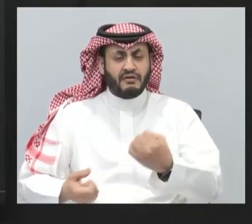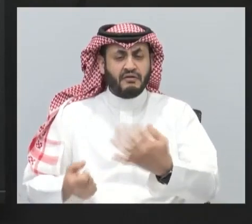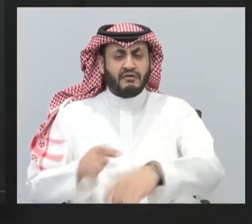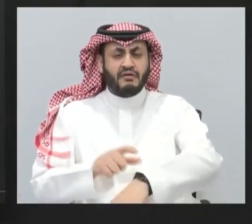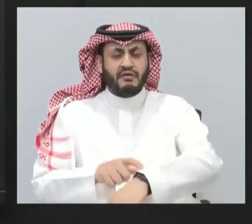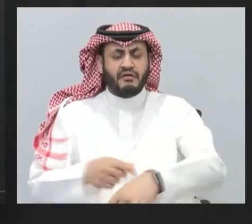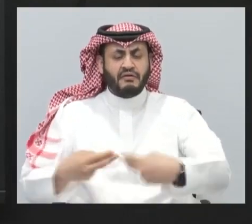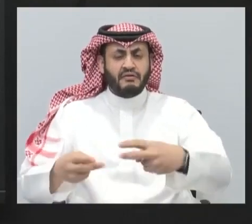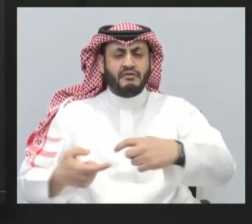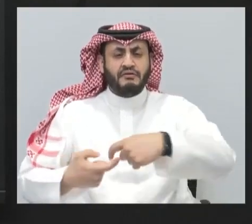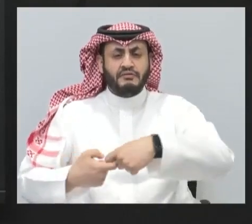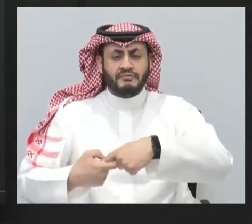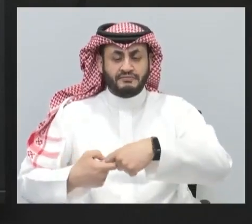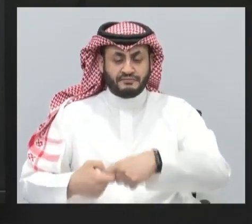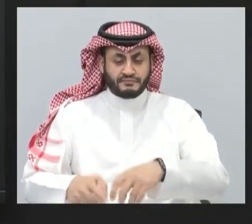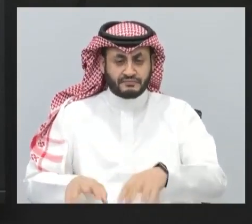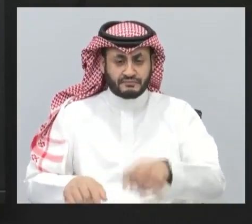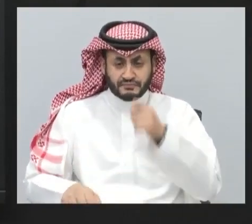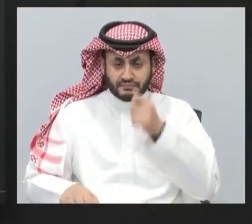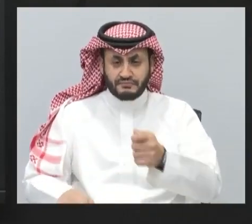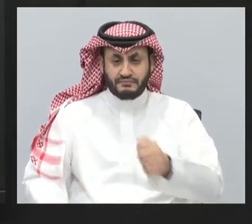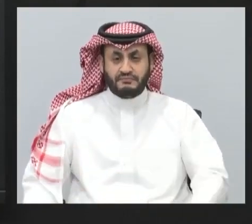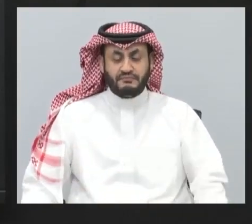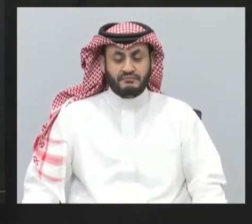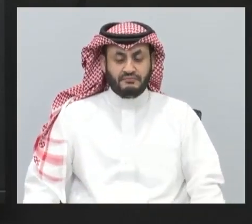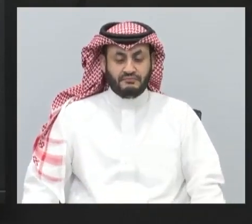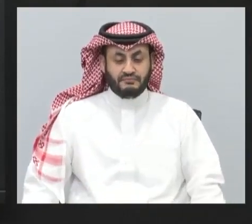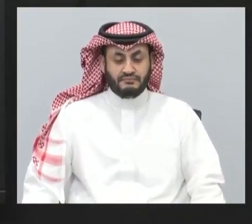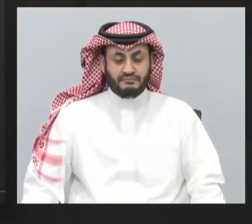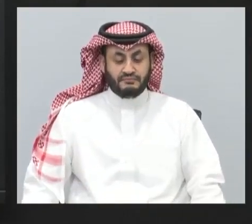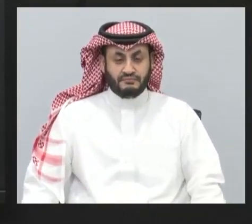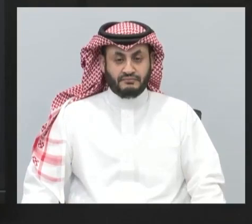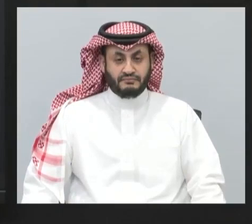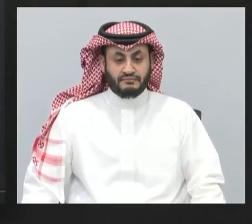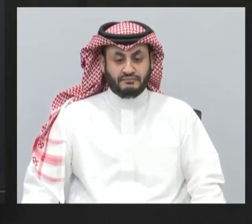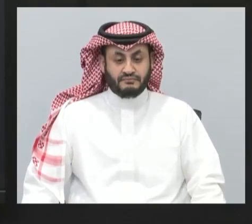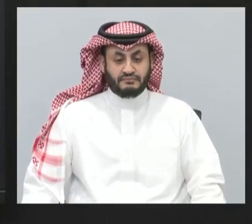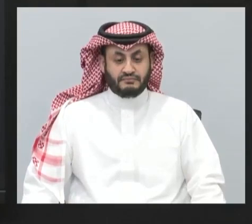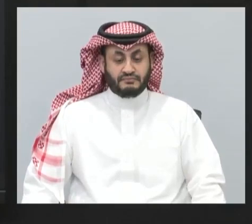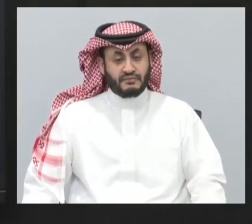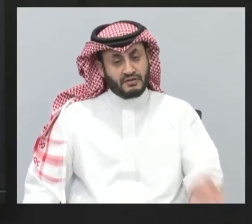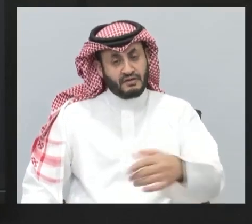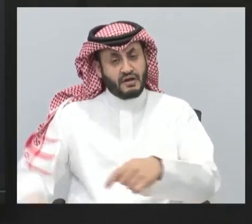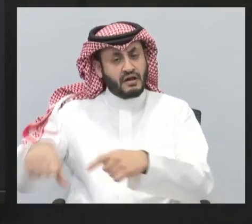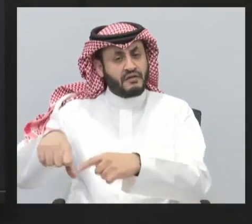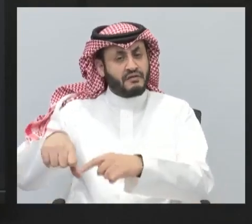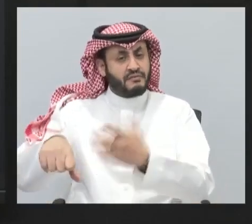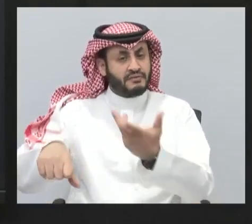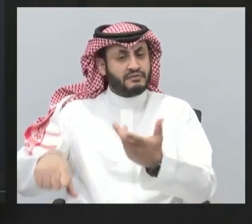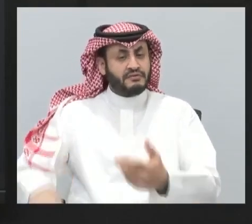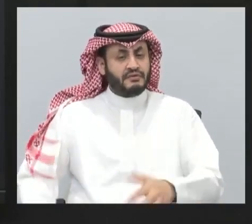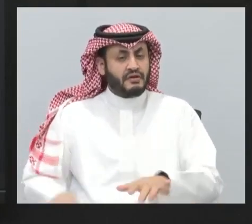information, it will be easy for you to find it. However, everything is having a drawback,